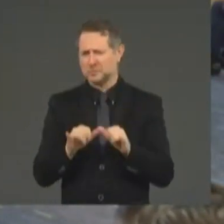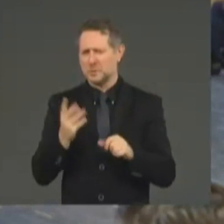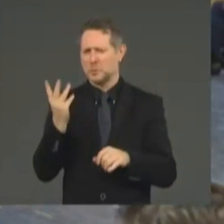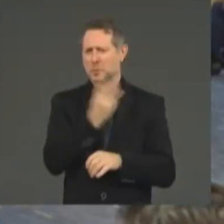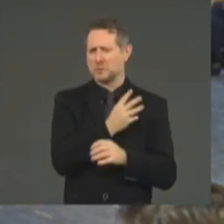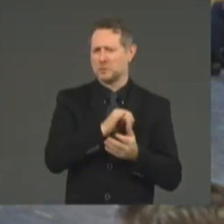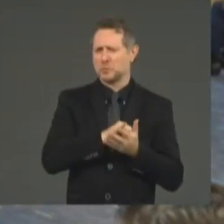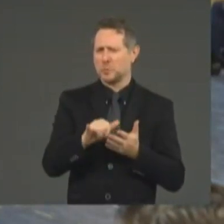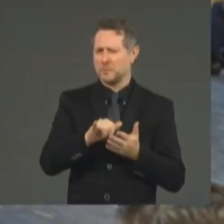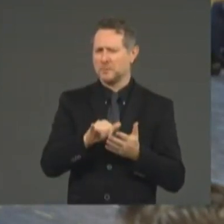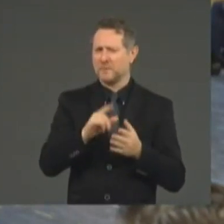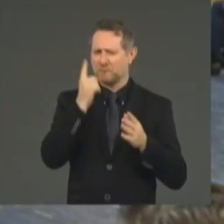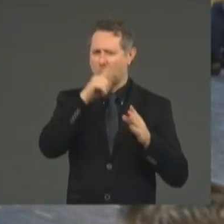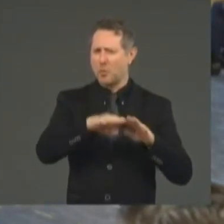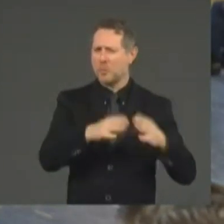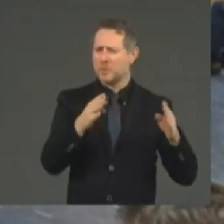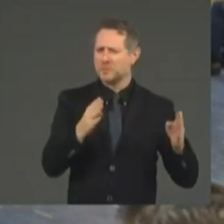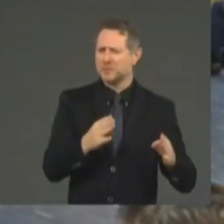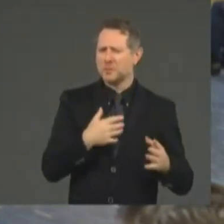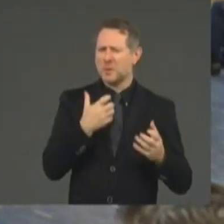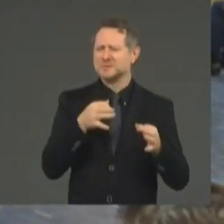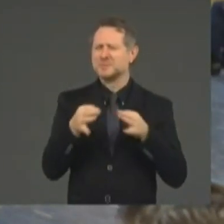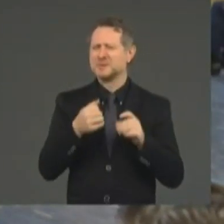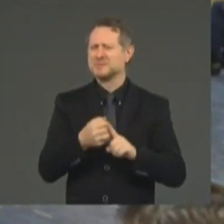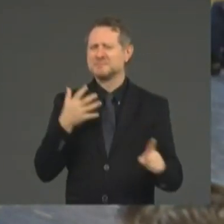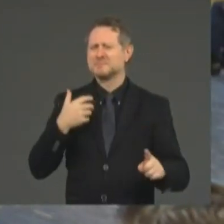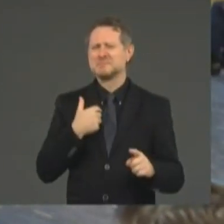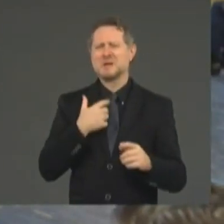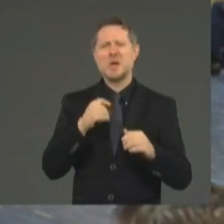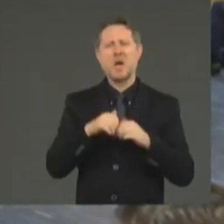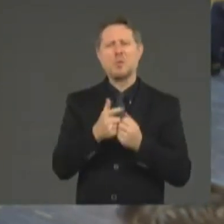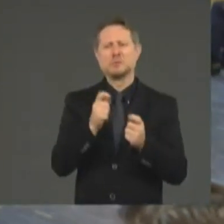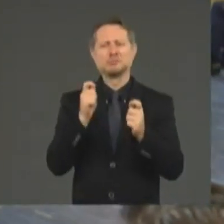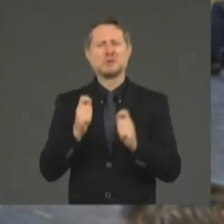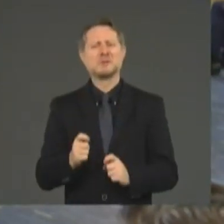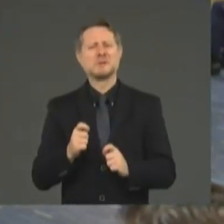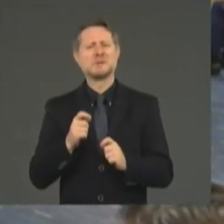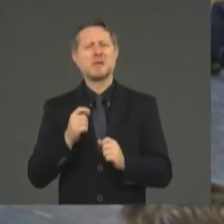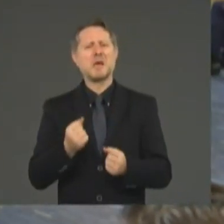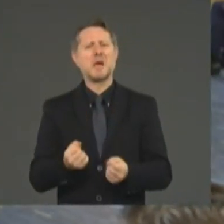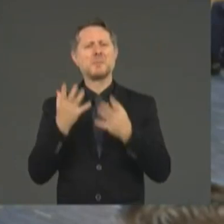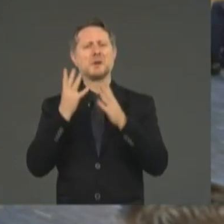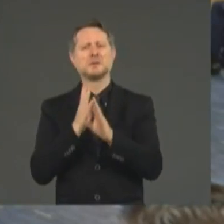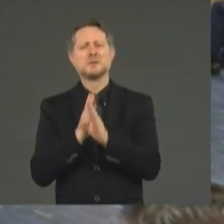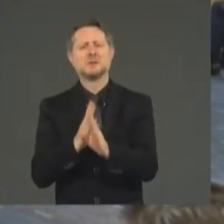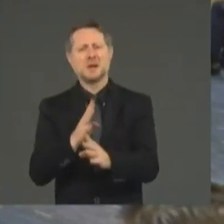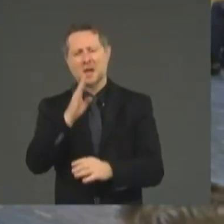way it looks, at least. Can you explain that or clarify that, specifically hospitalizations and hospital deaths?